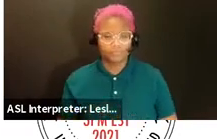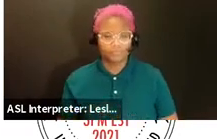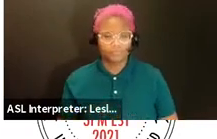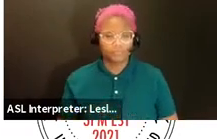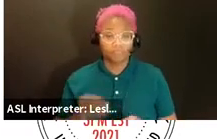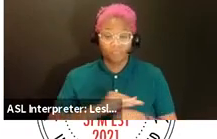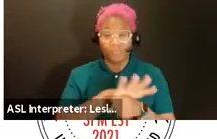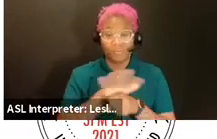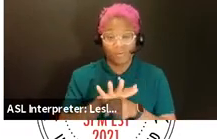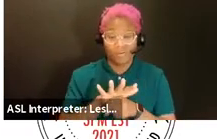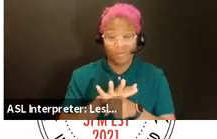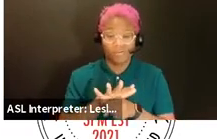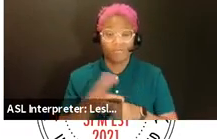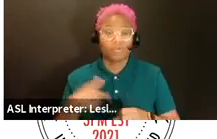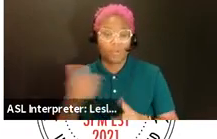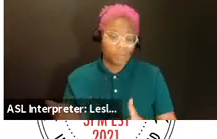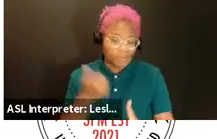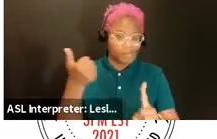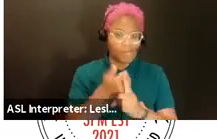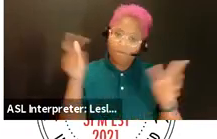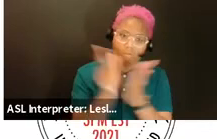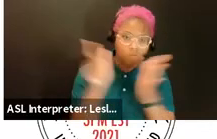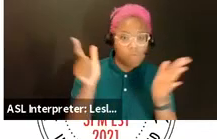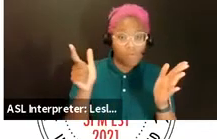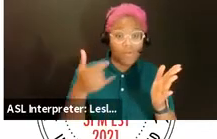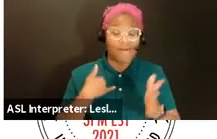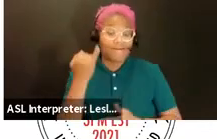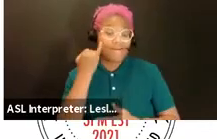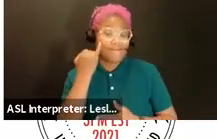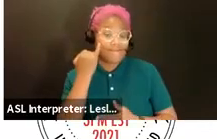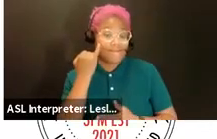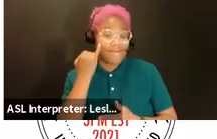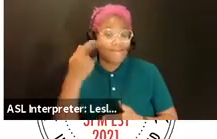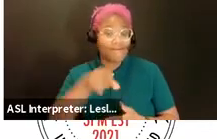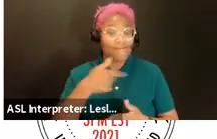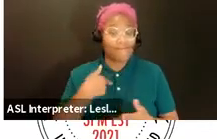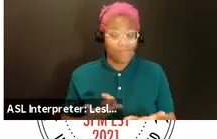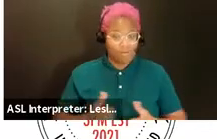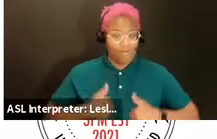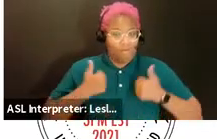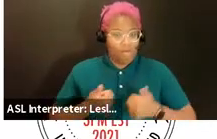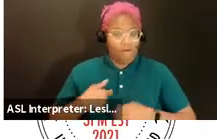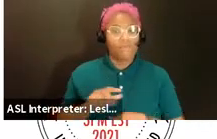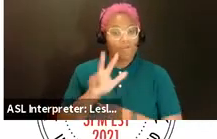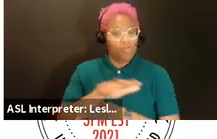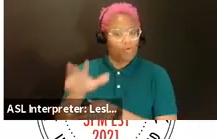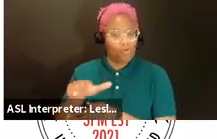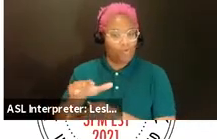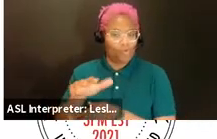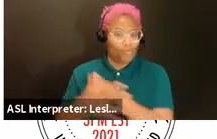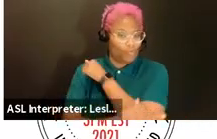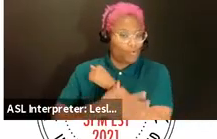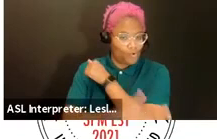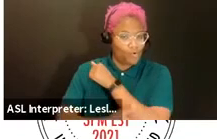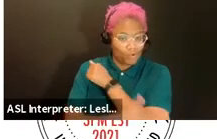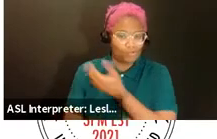COVID-19 travel ban prohibits individuals who are physically present in the 33 countries in the last 14